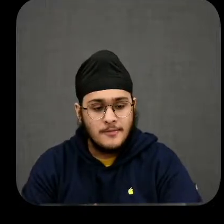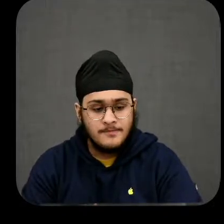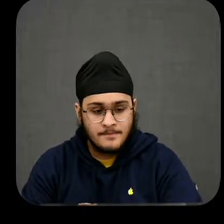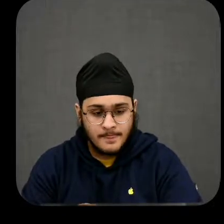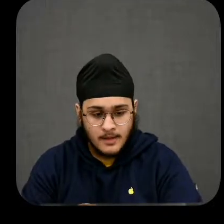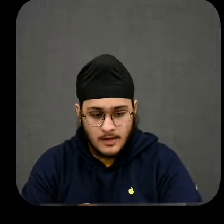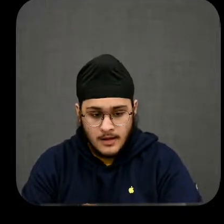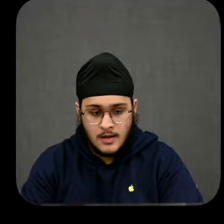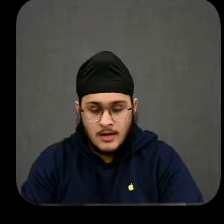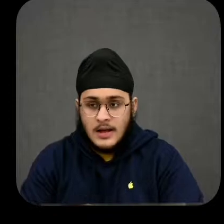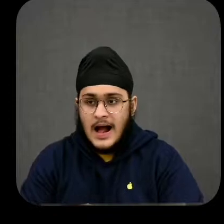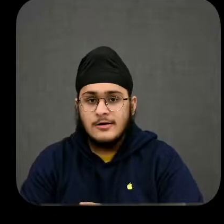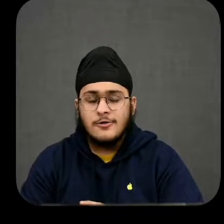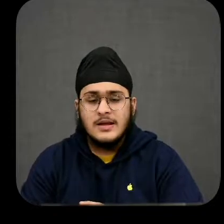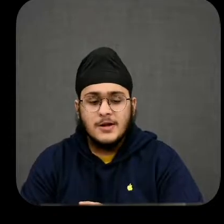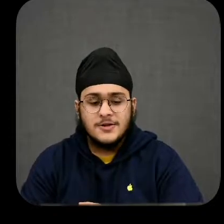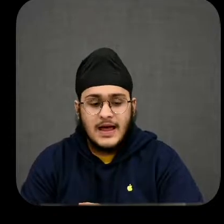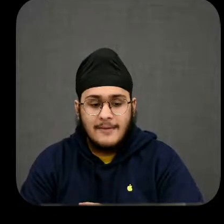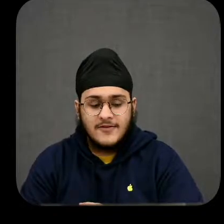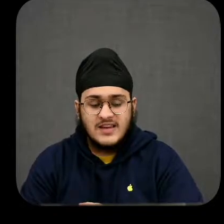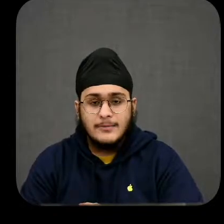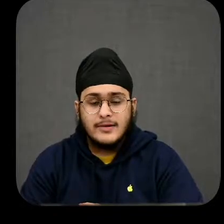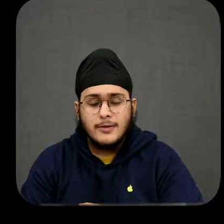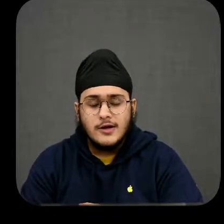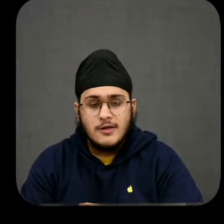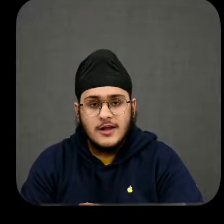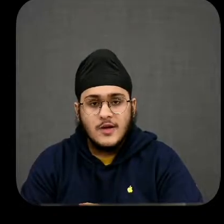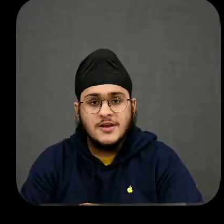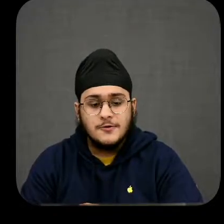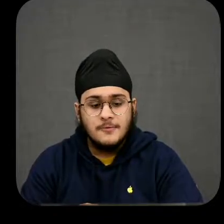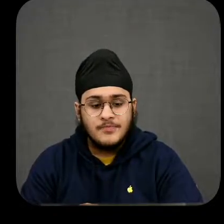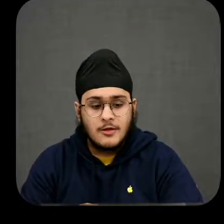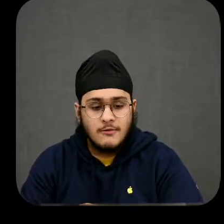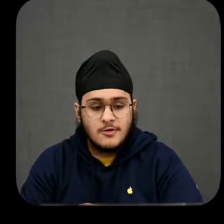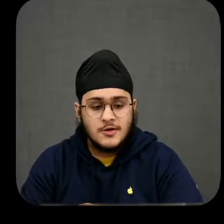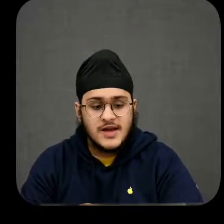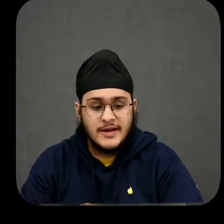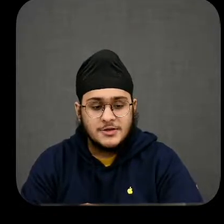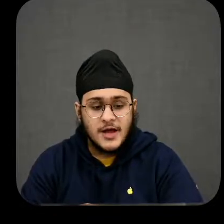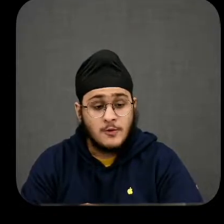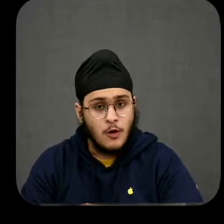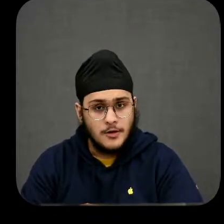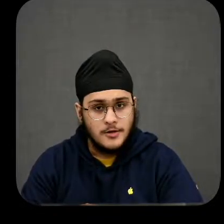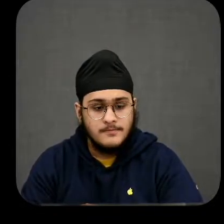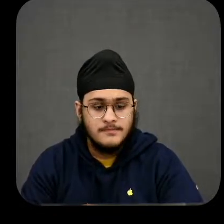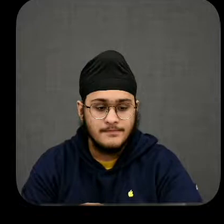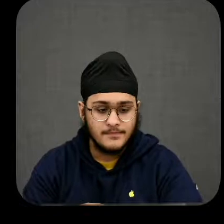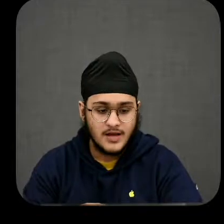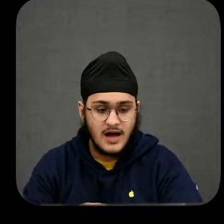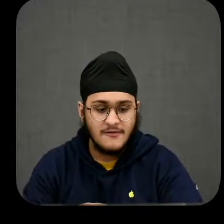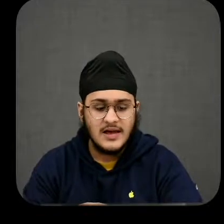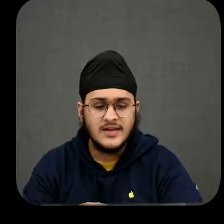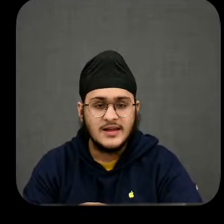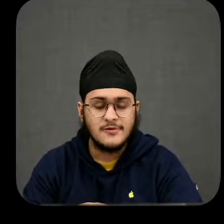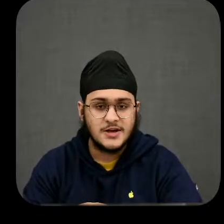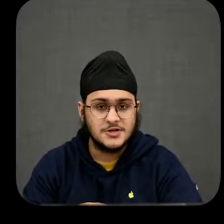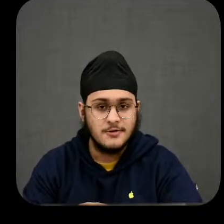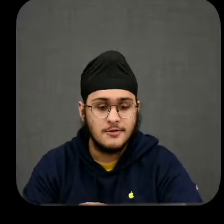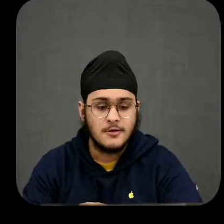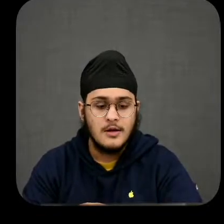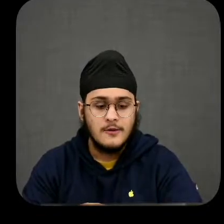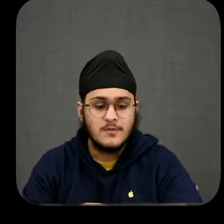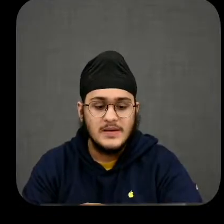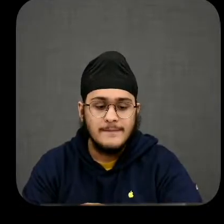Store. I recently built an app, the WWDC22 Fifth Student Challenge, and won. After having